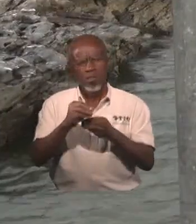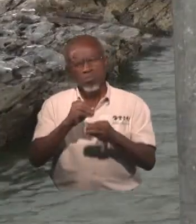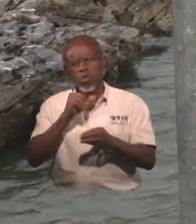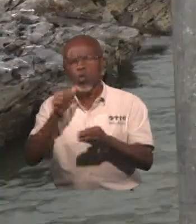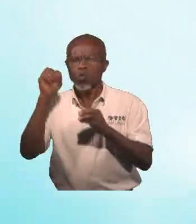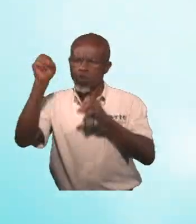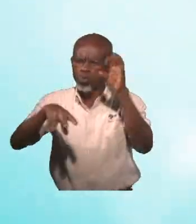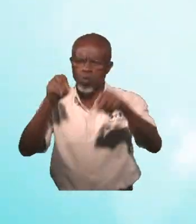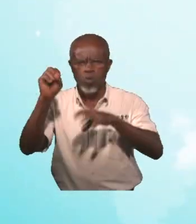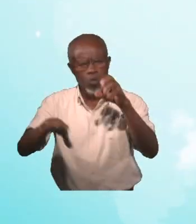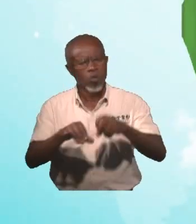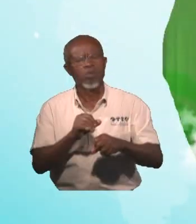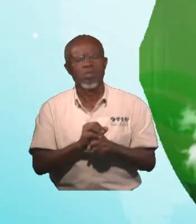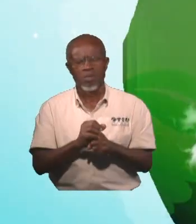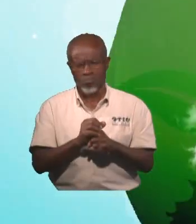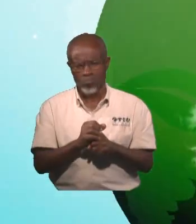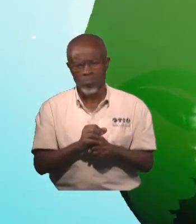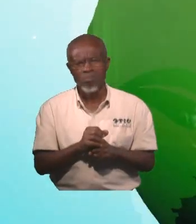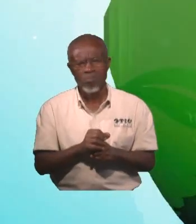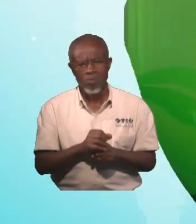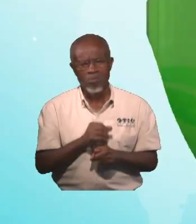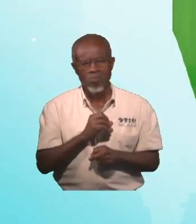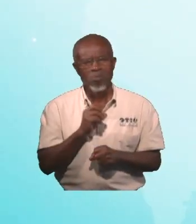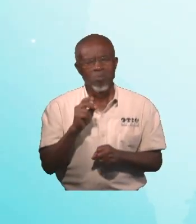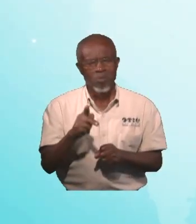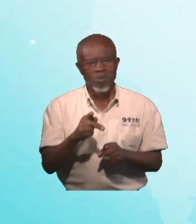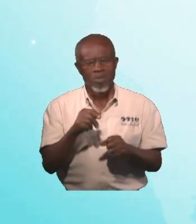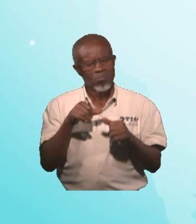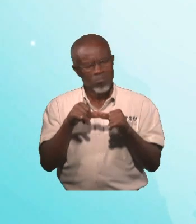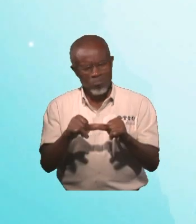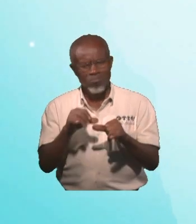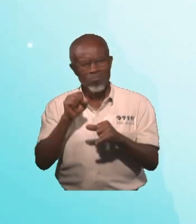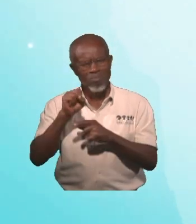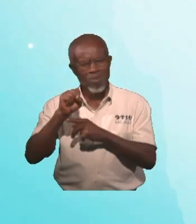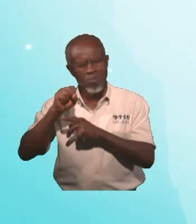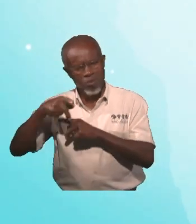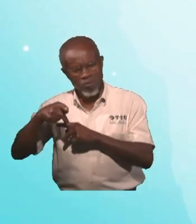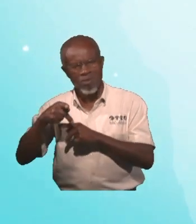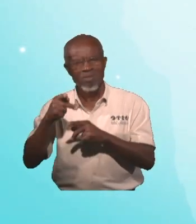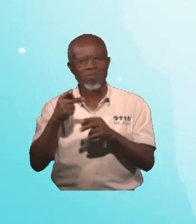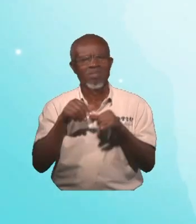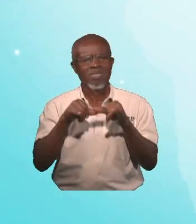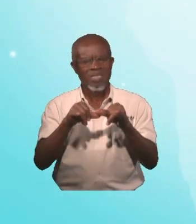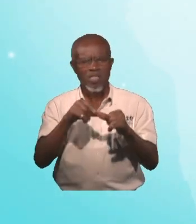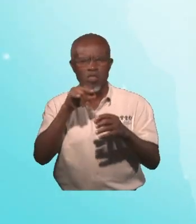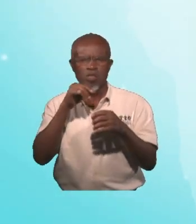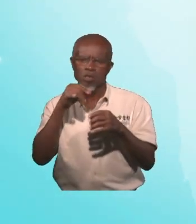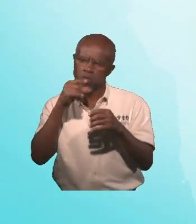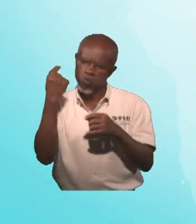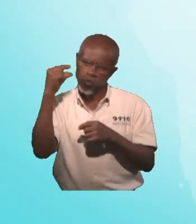problem. I am Stacey Ann Providence, keeping it green for TDT News.